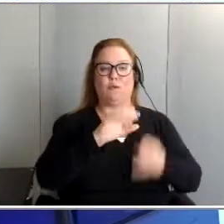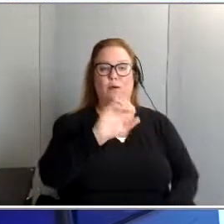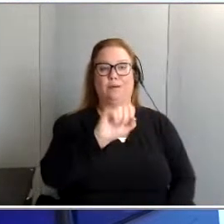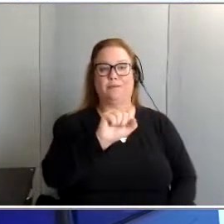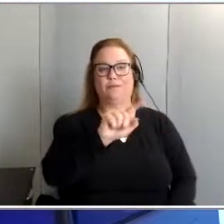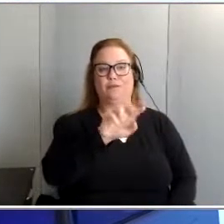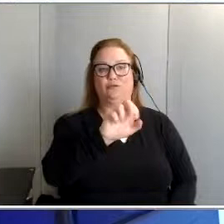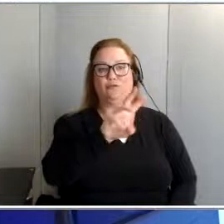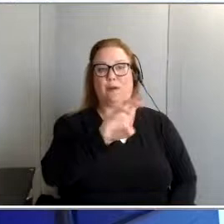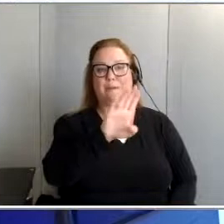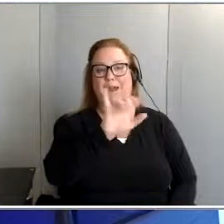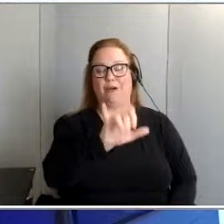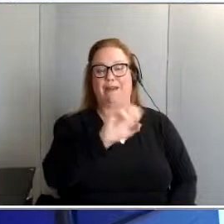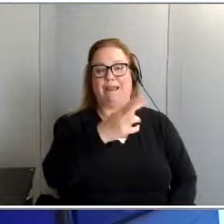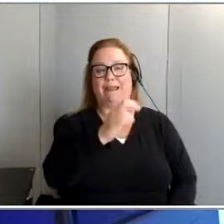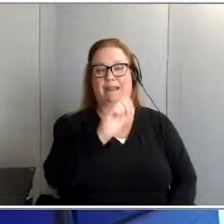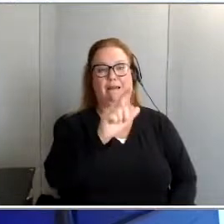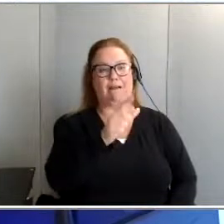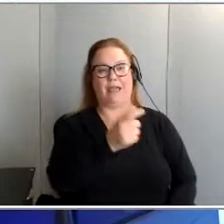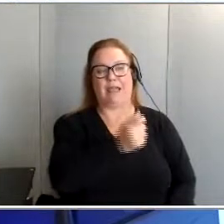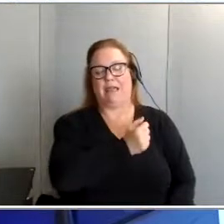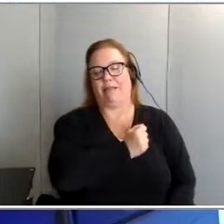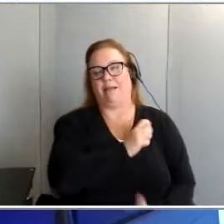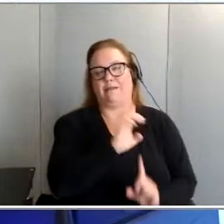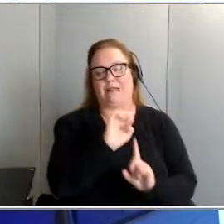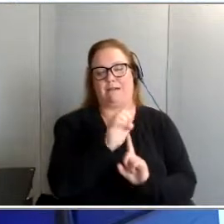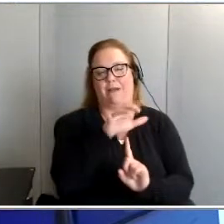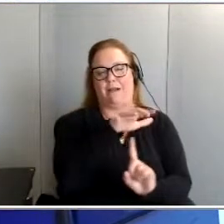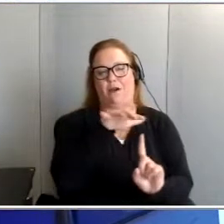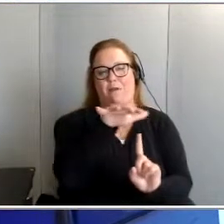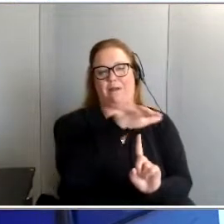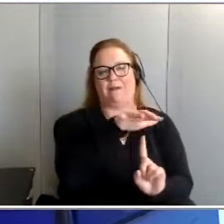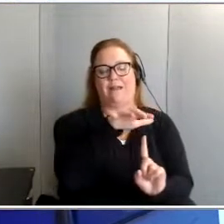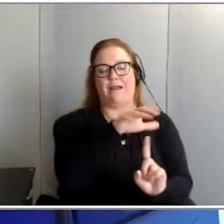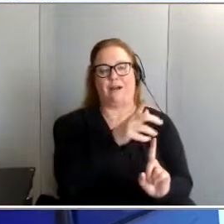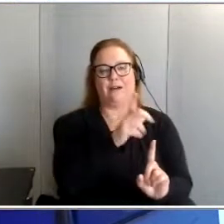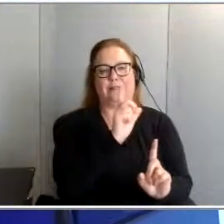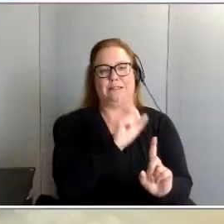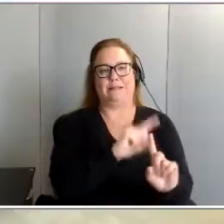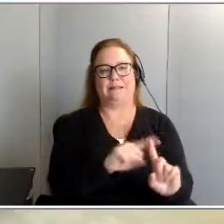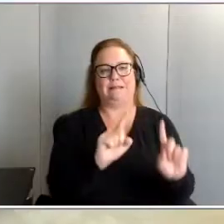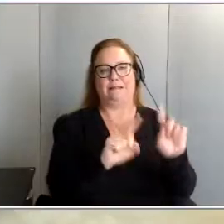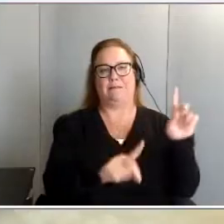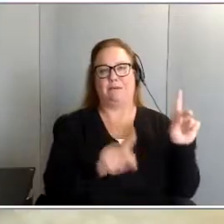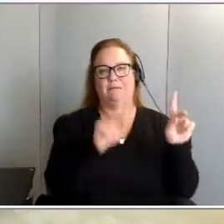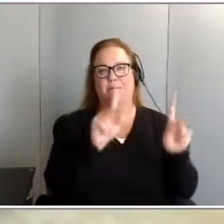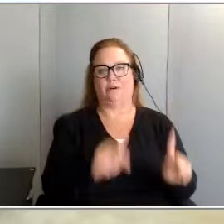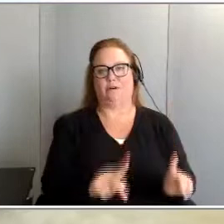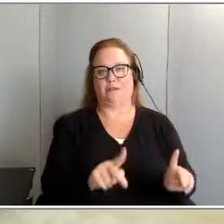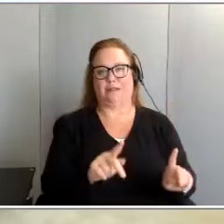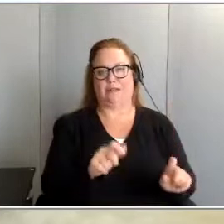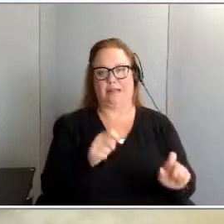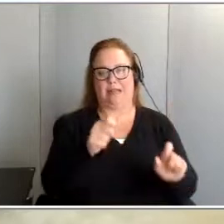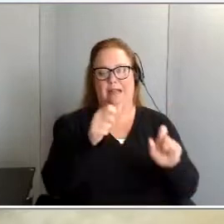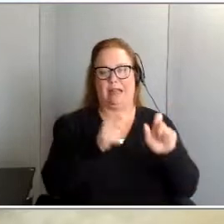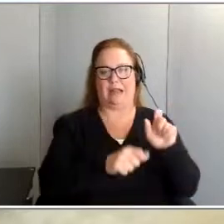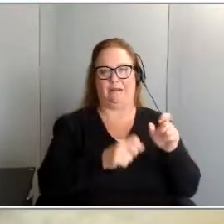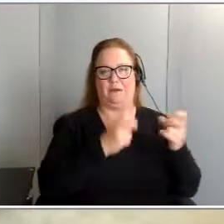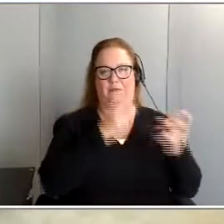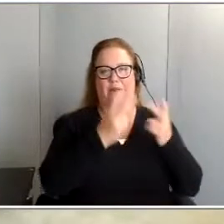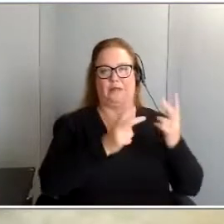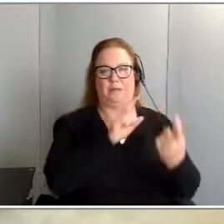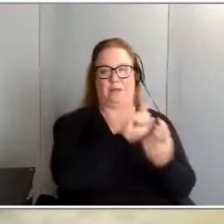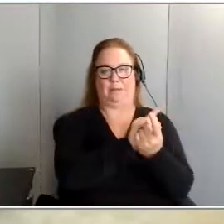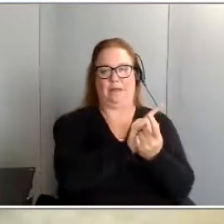environment because he just gets to hang out, and it's a different person. every visit. We get to meet new people, and